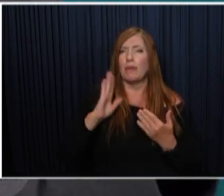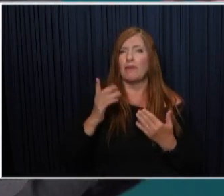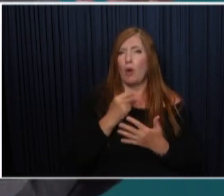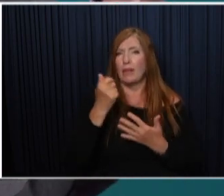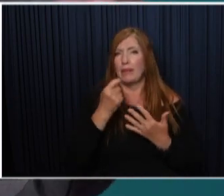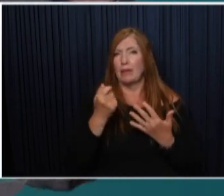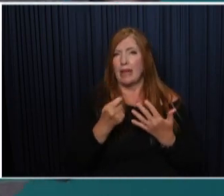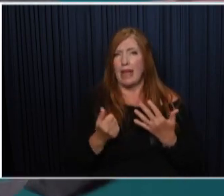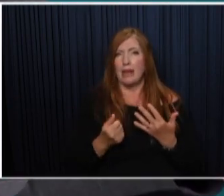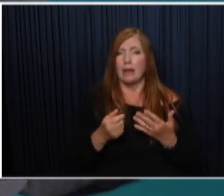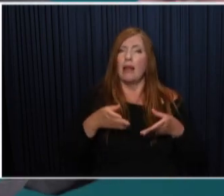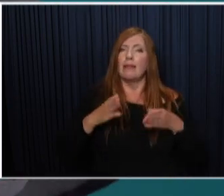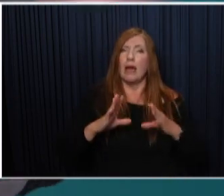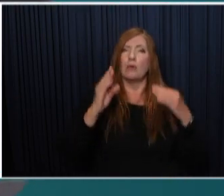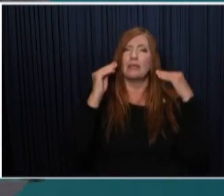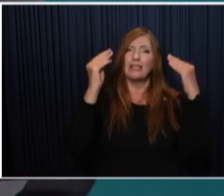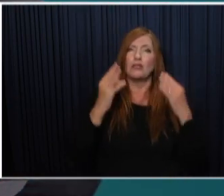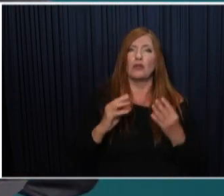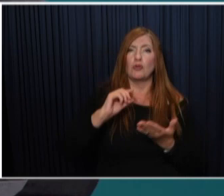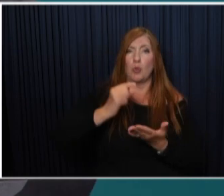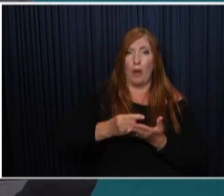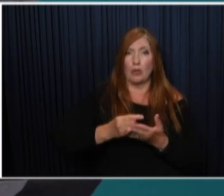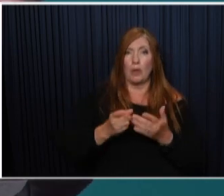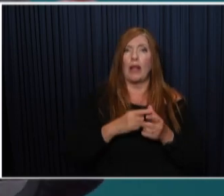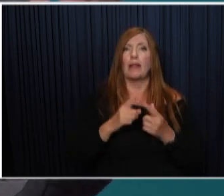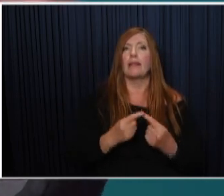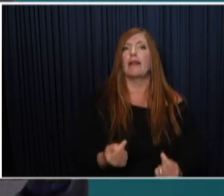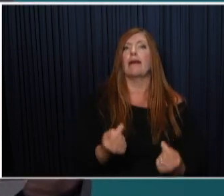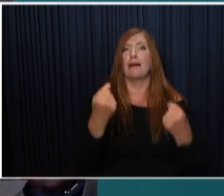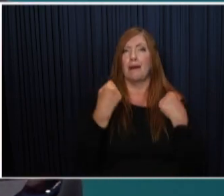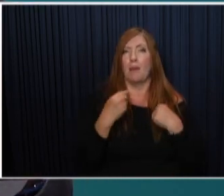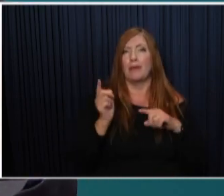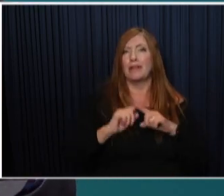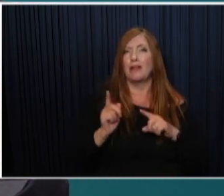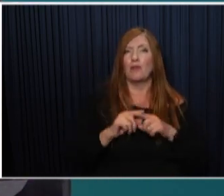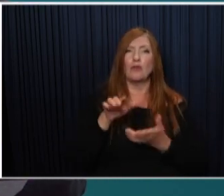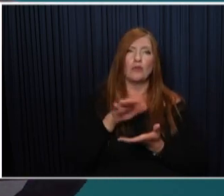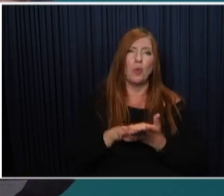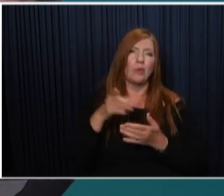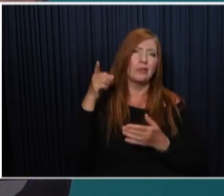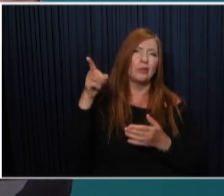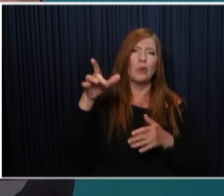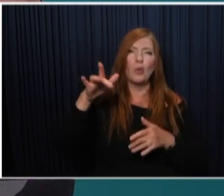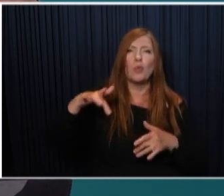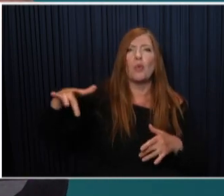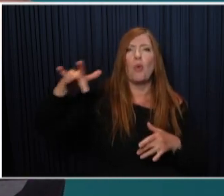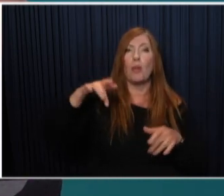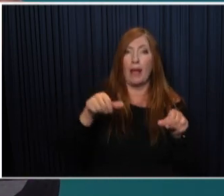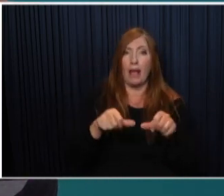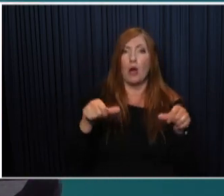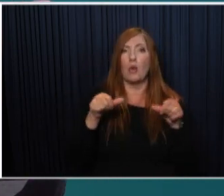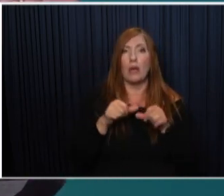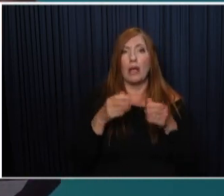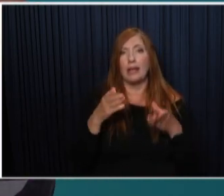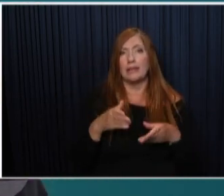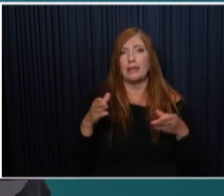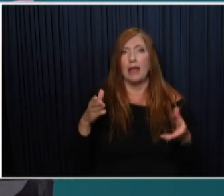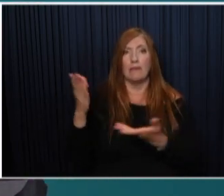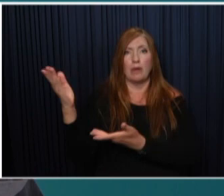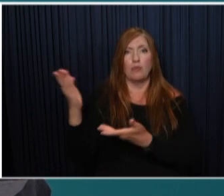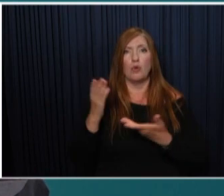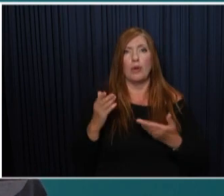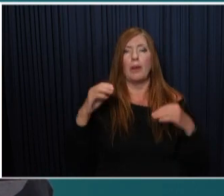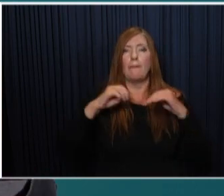allowed teachers to graduate and come to different schools, rural areas and stuff, and bring